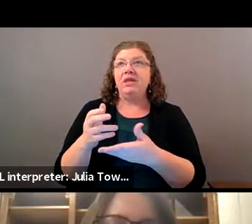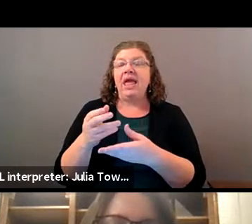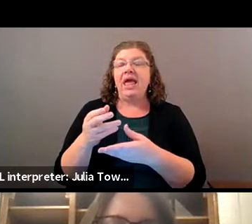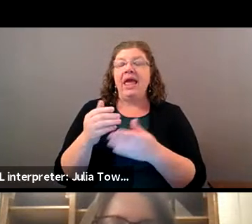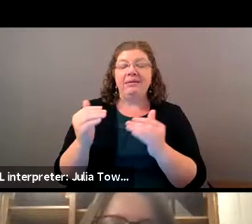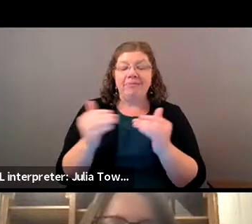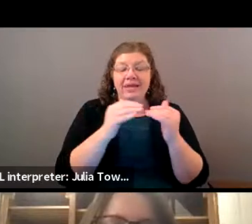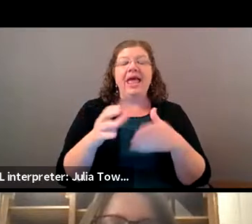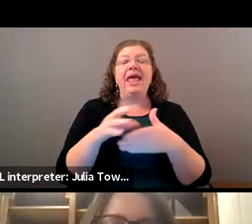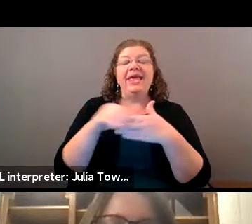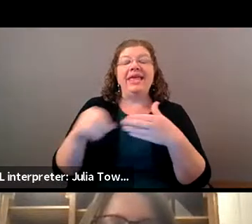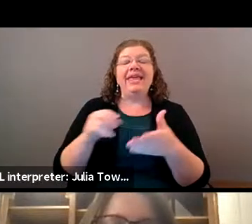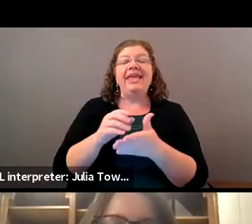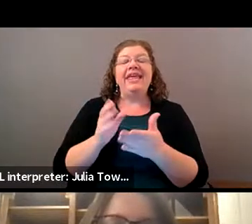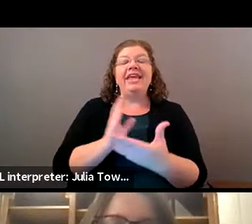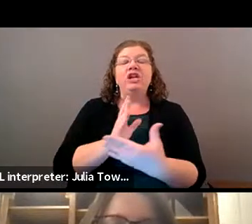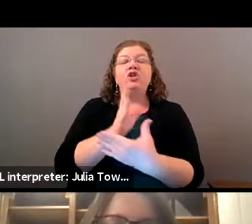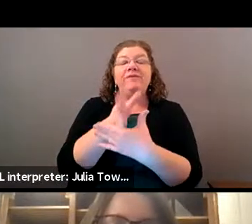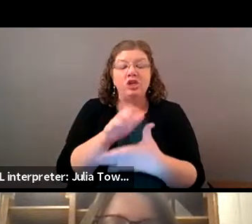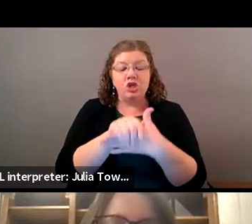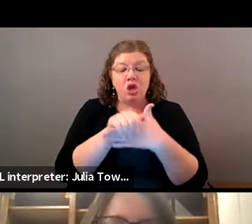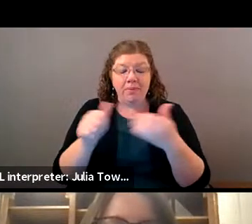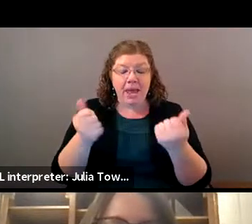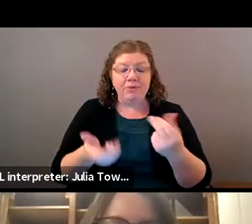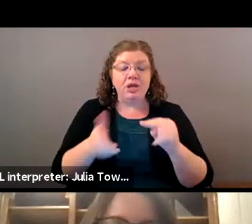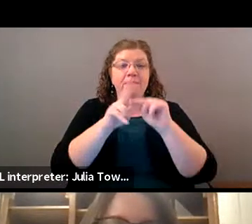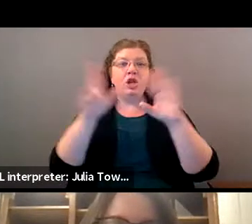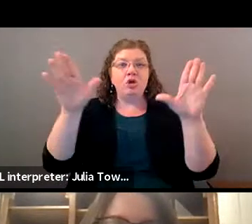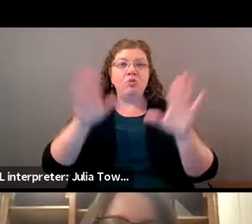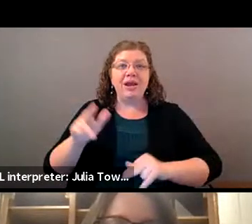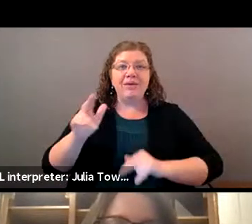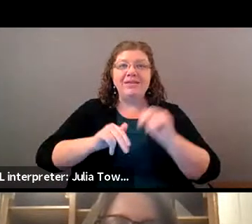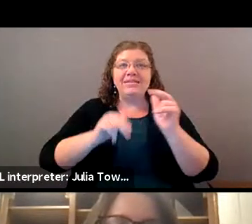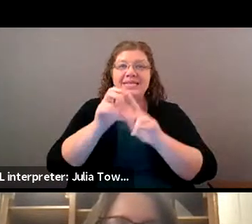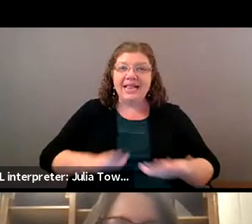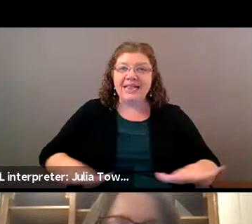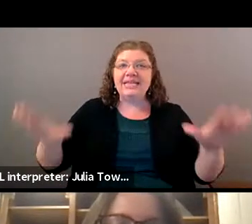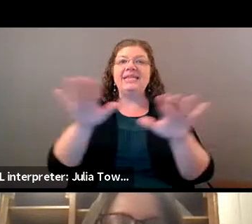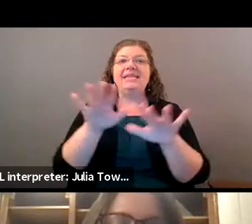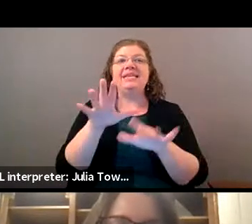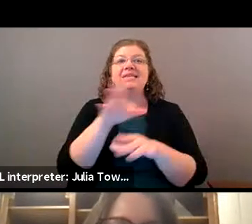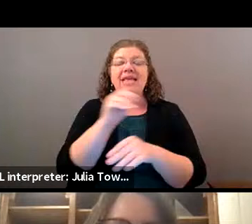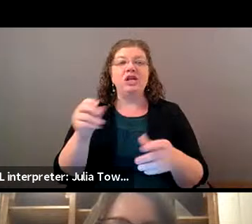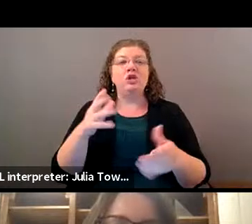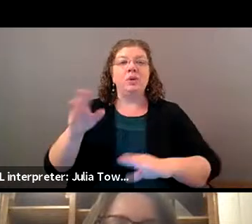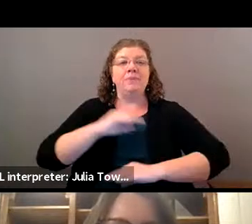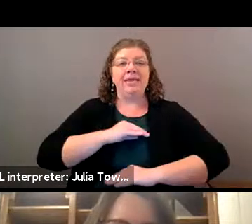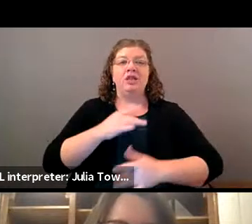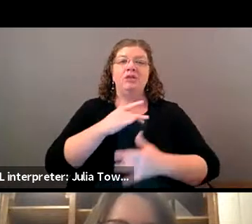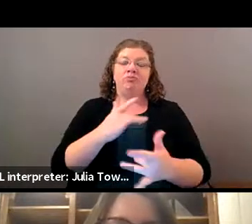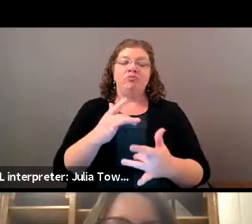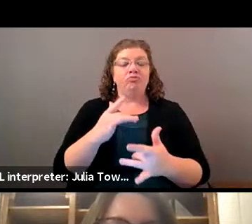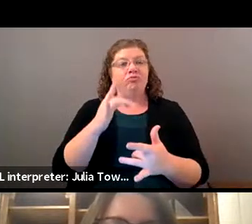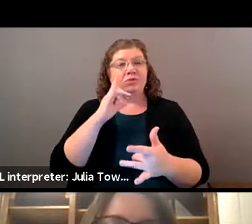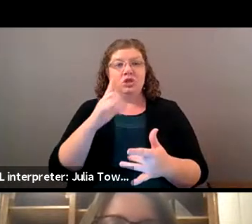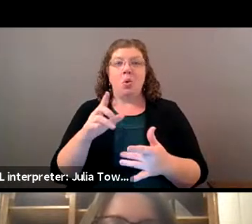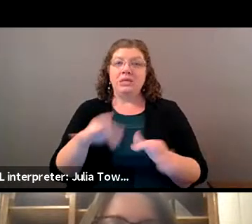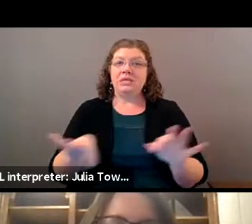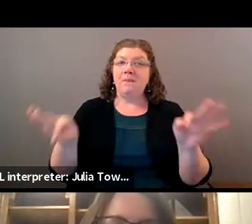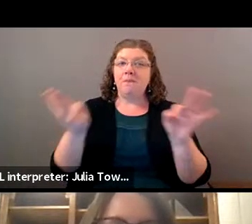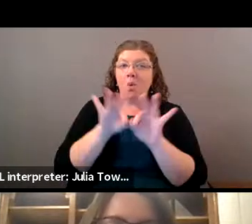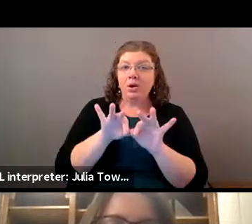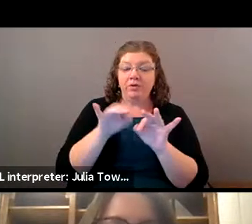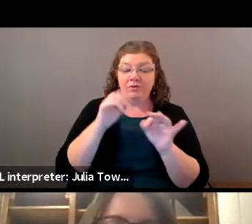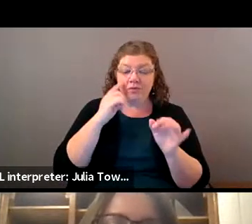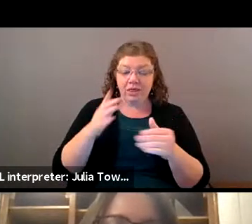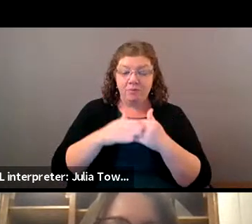be able to use those dollars to build incredible facilities and to meet the trends. And so this is important. I'll continue to